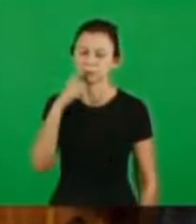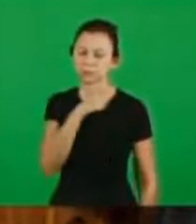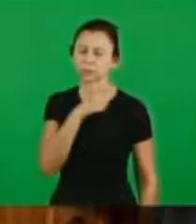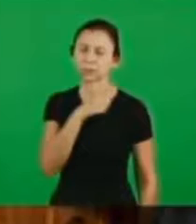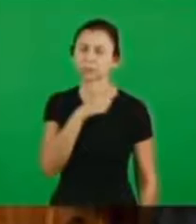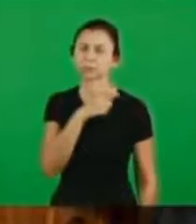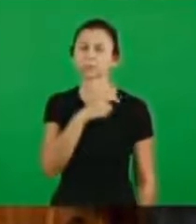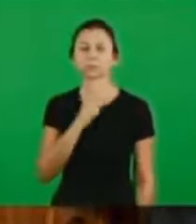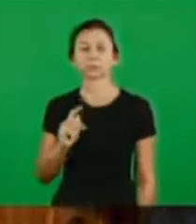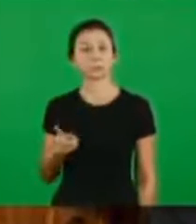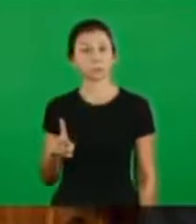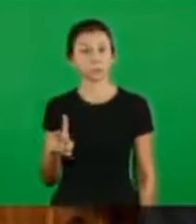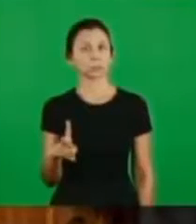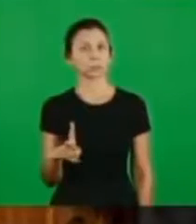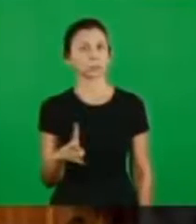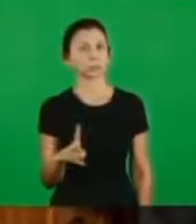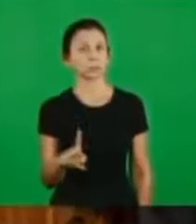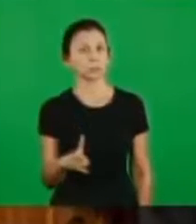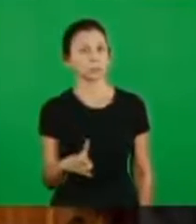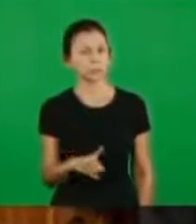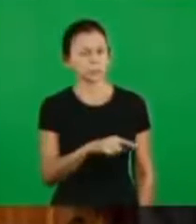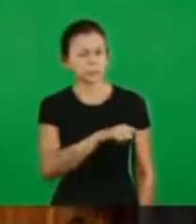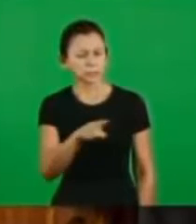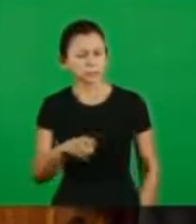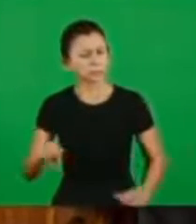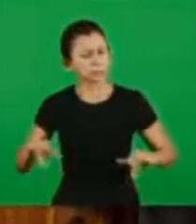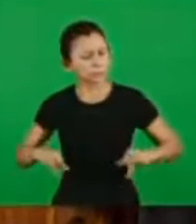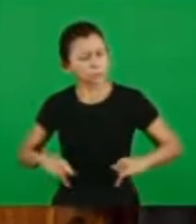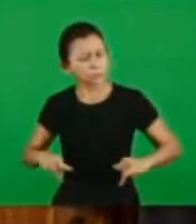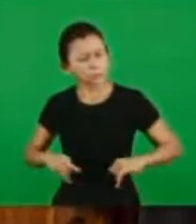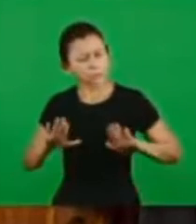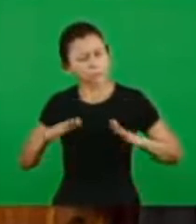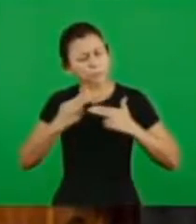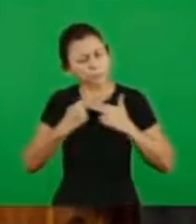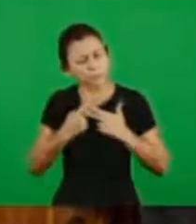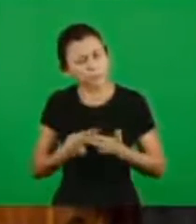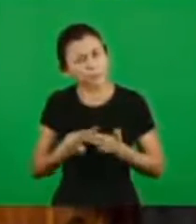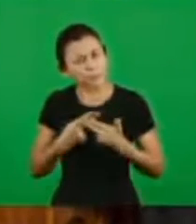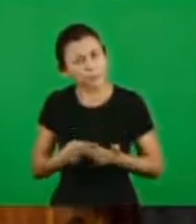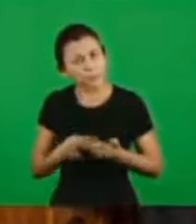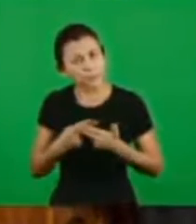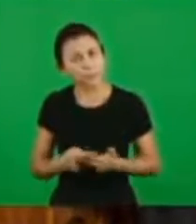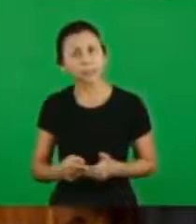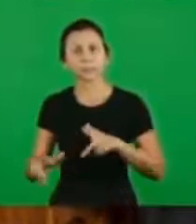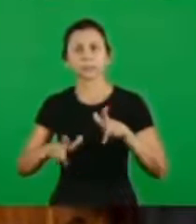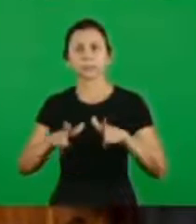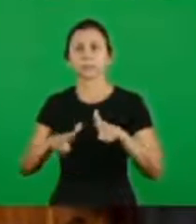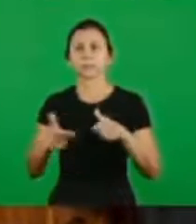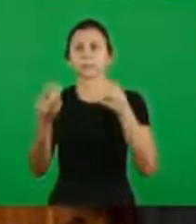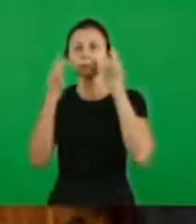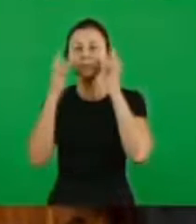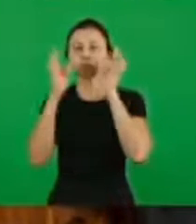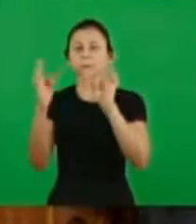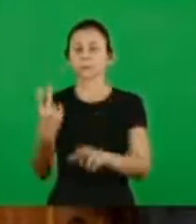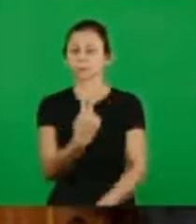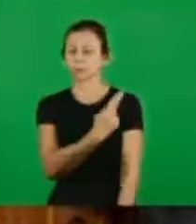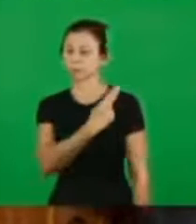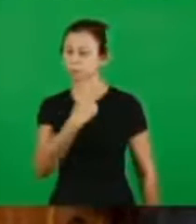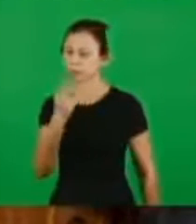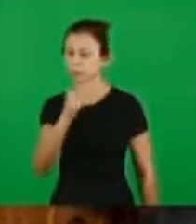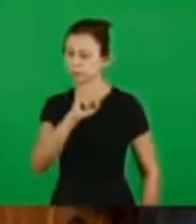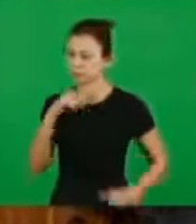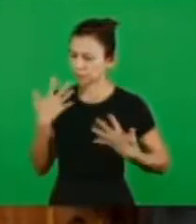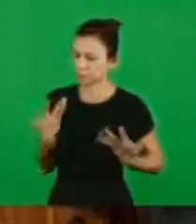liars. And more, continuing. And you have persevered, and have patience, and have labored for my